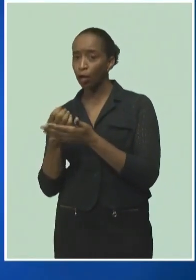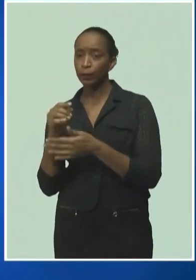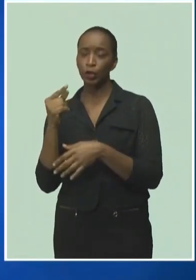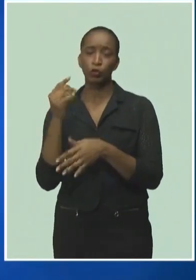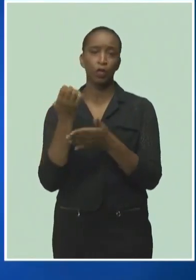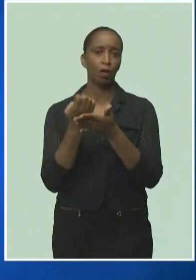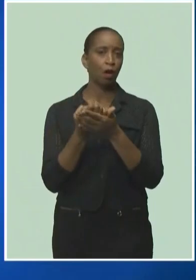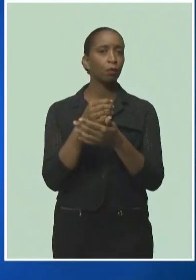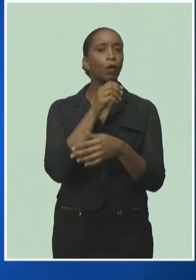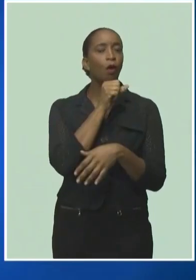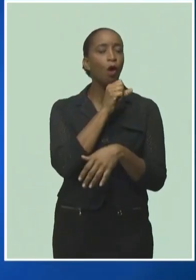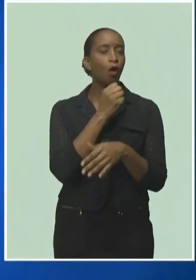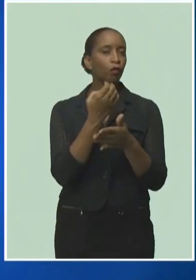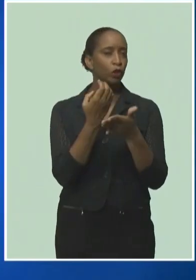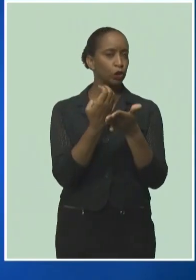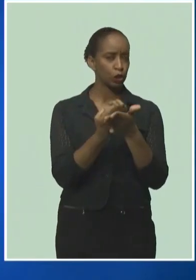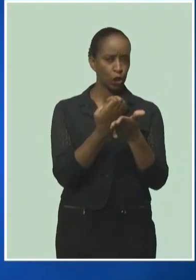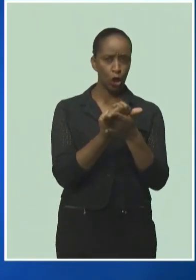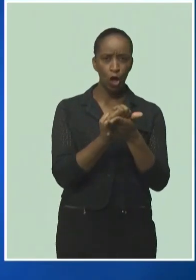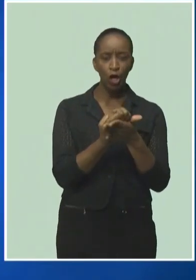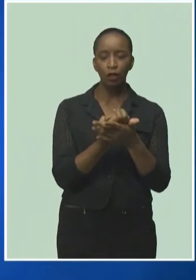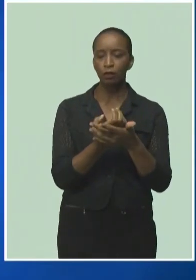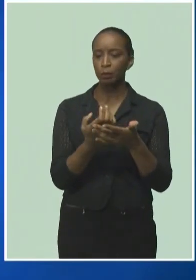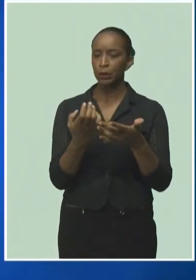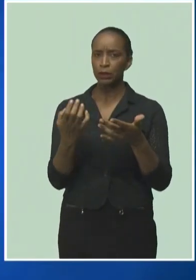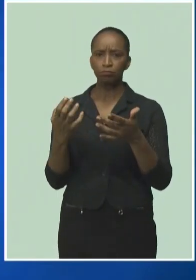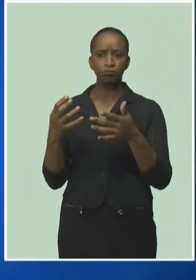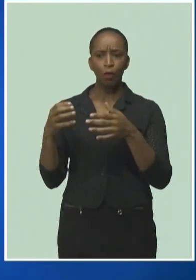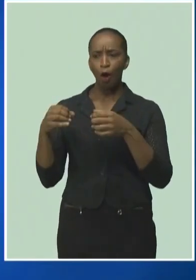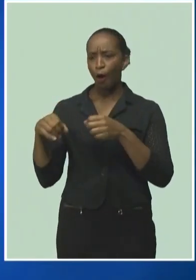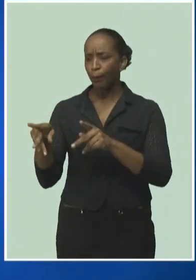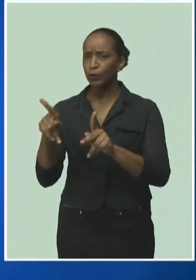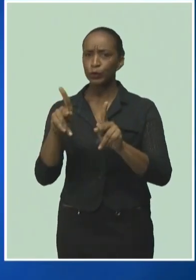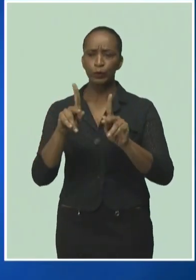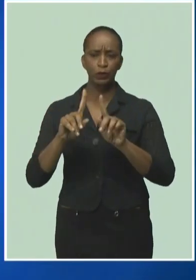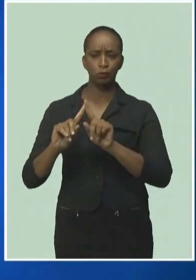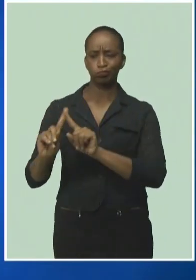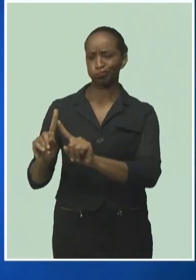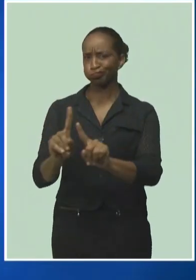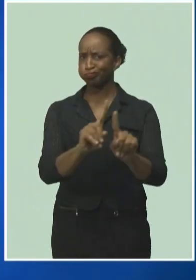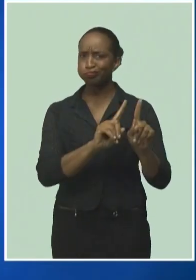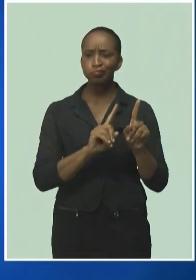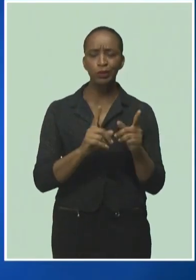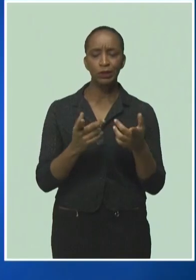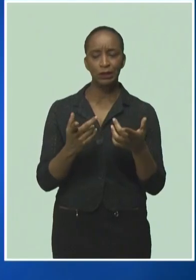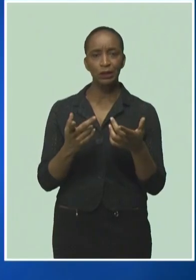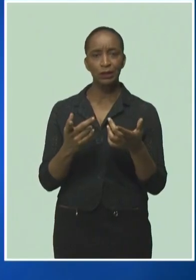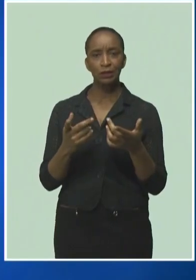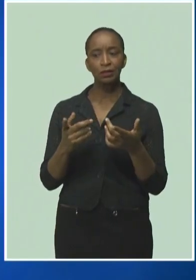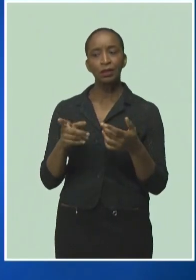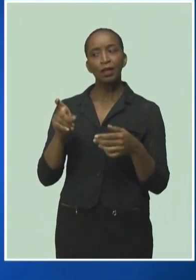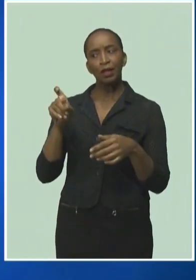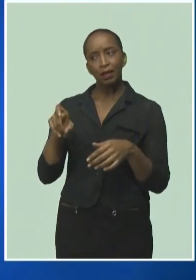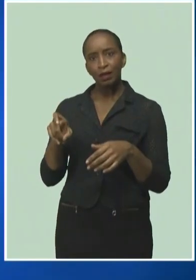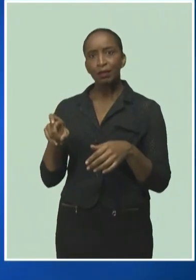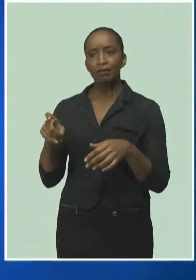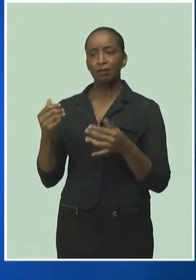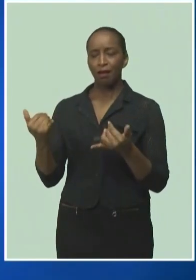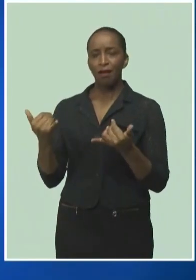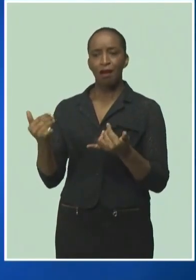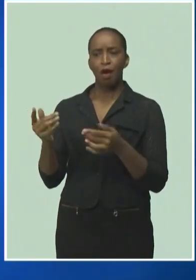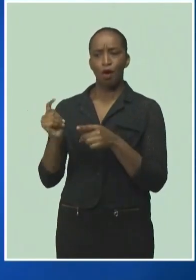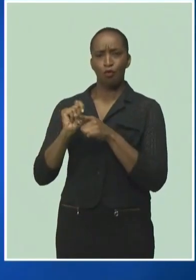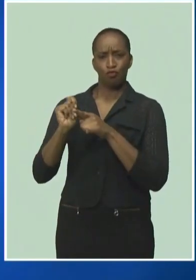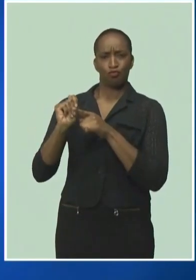yet to step into and to occupy is a potential that I think we all need to prepare for. Having